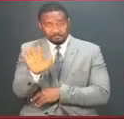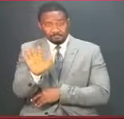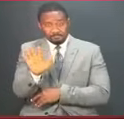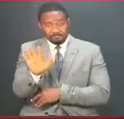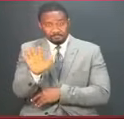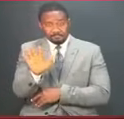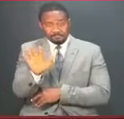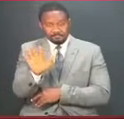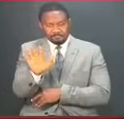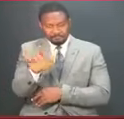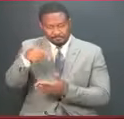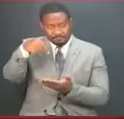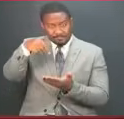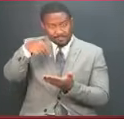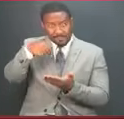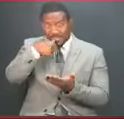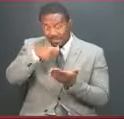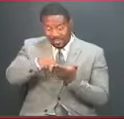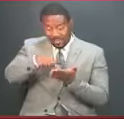In the letter,